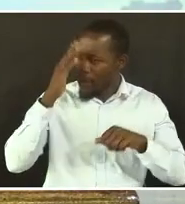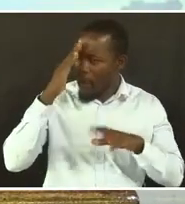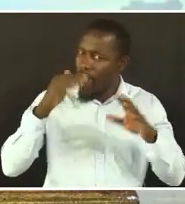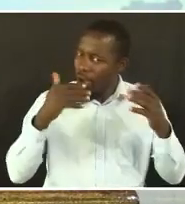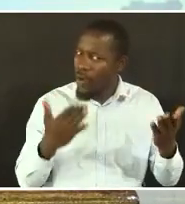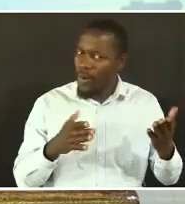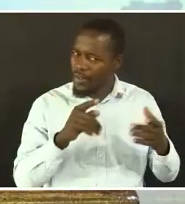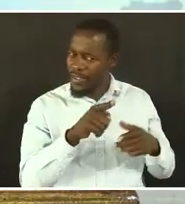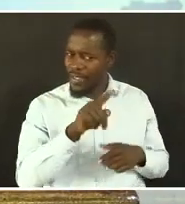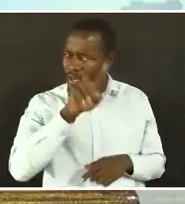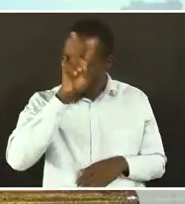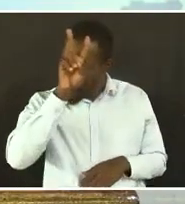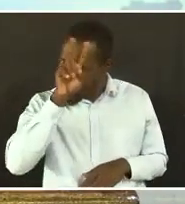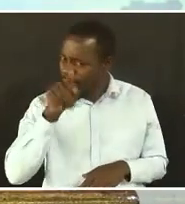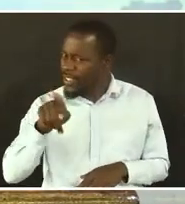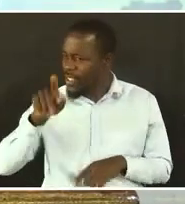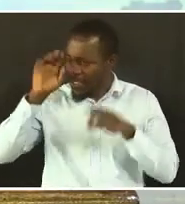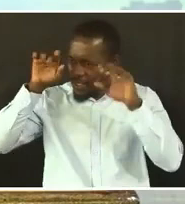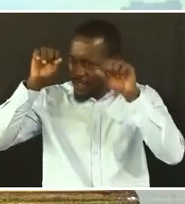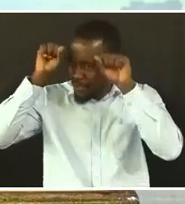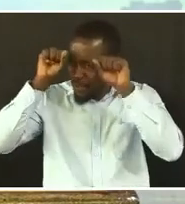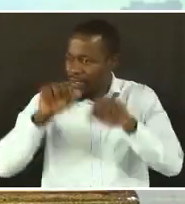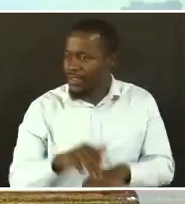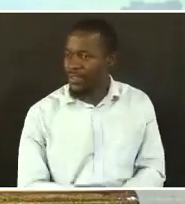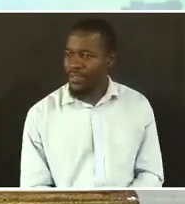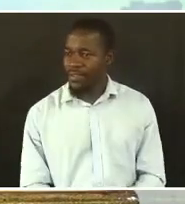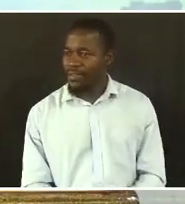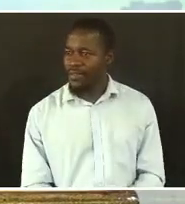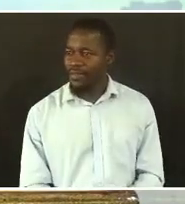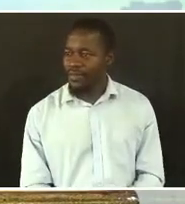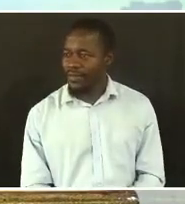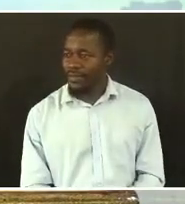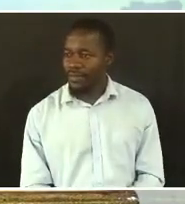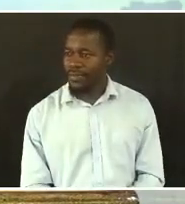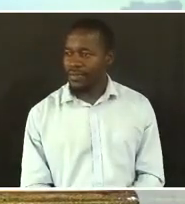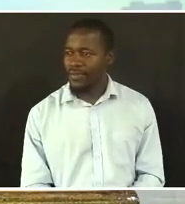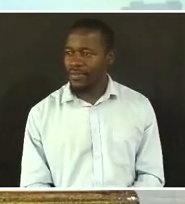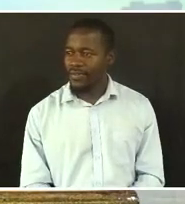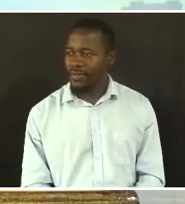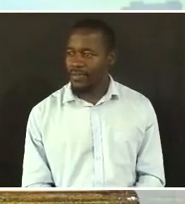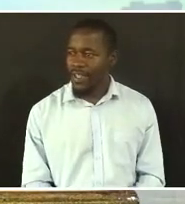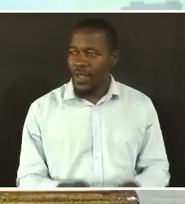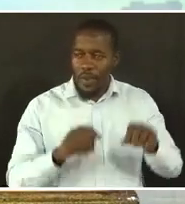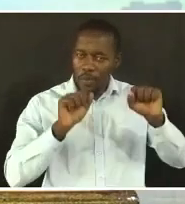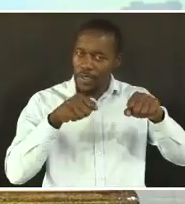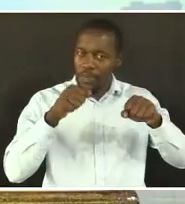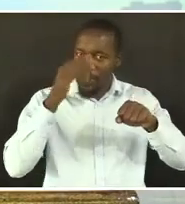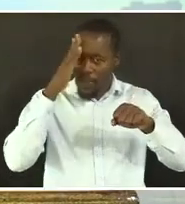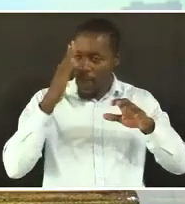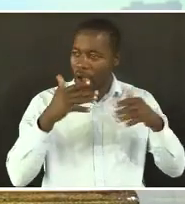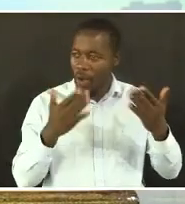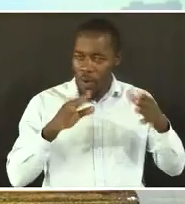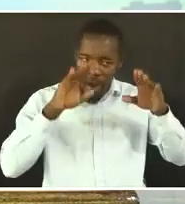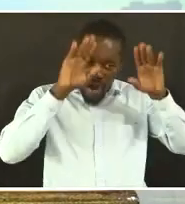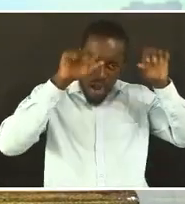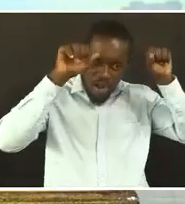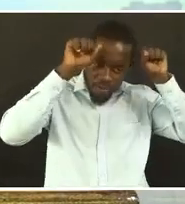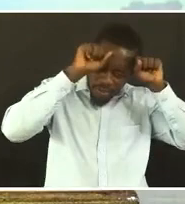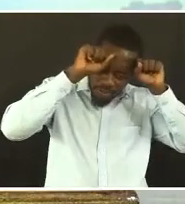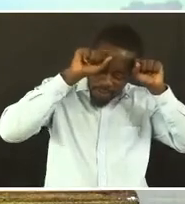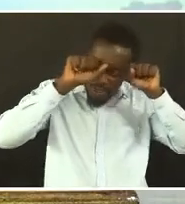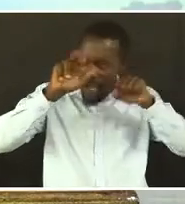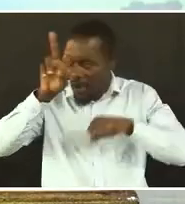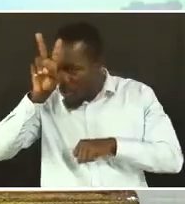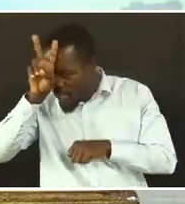it. Now listen. And I want you to follow the Bible clearly, even with punctuations. Now look at it. In